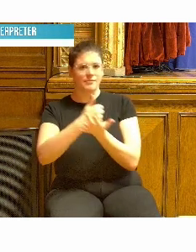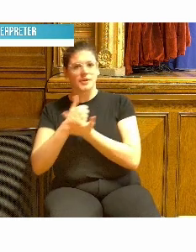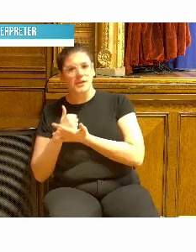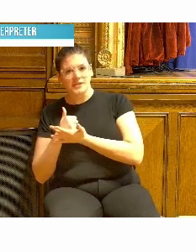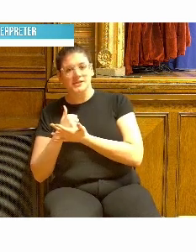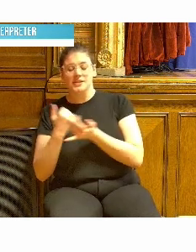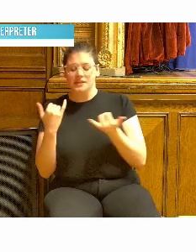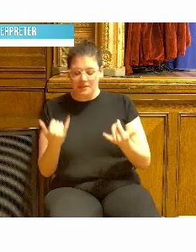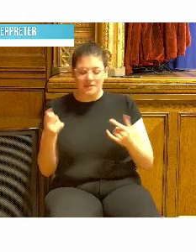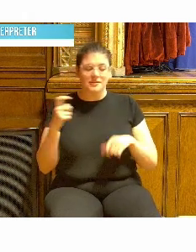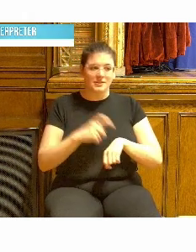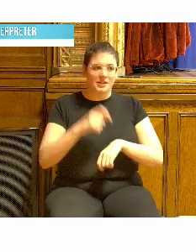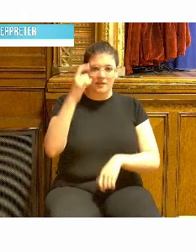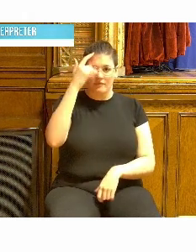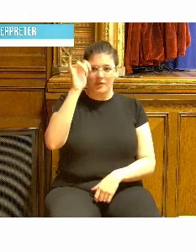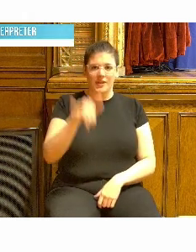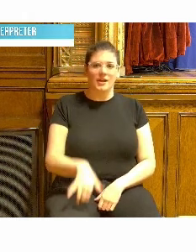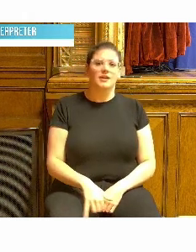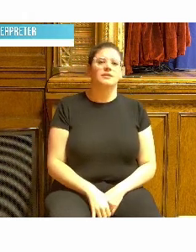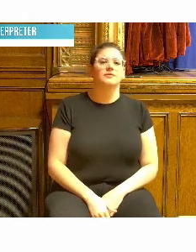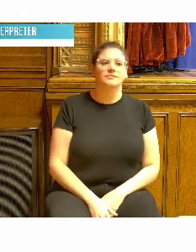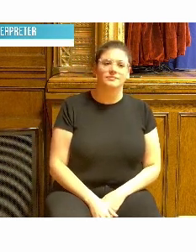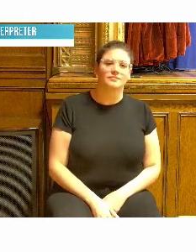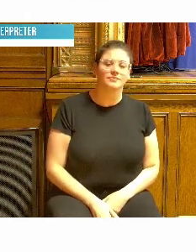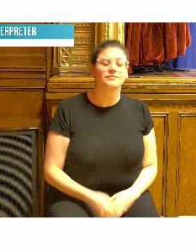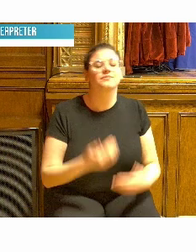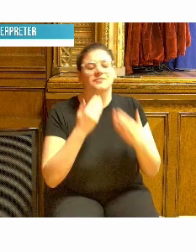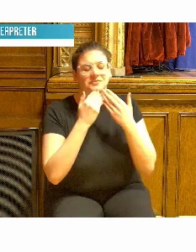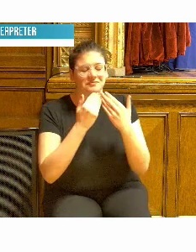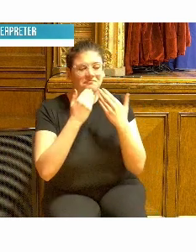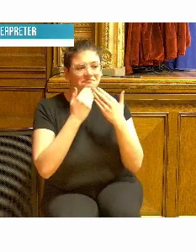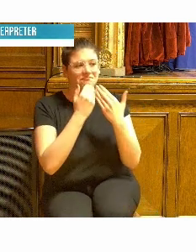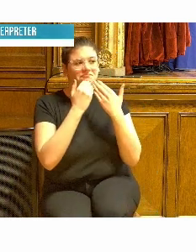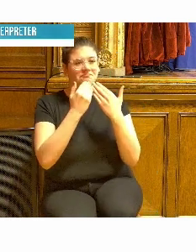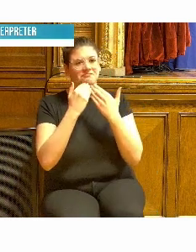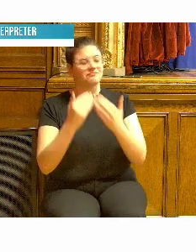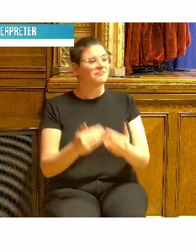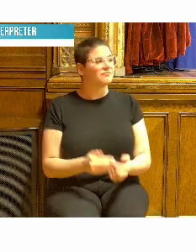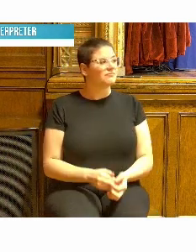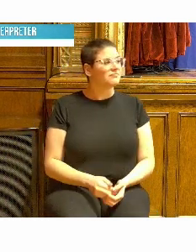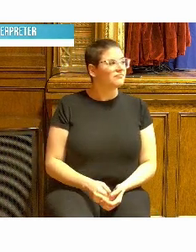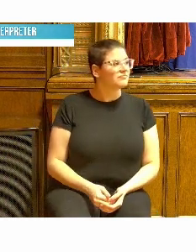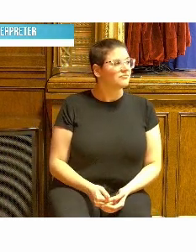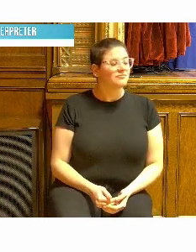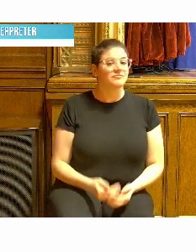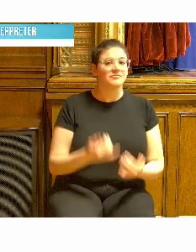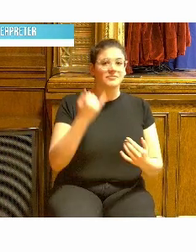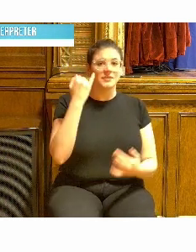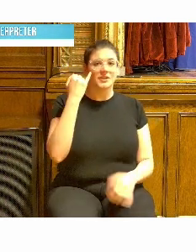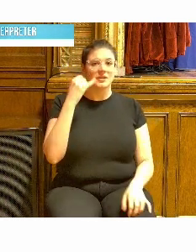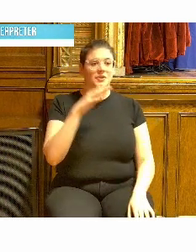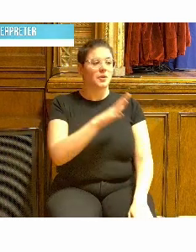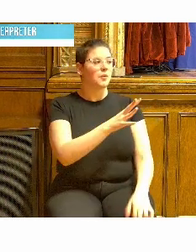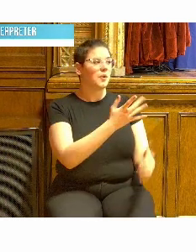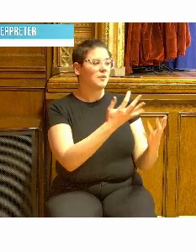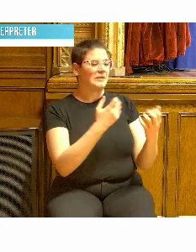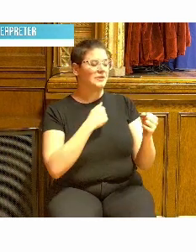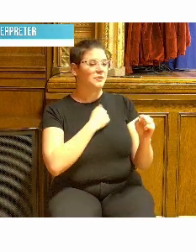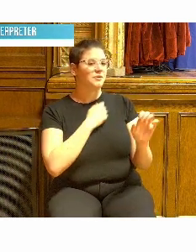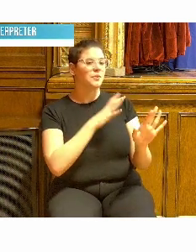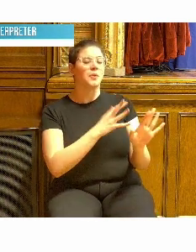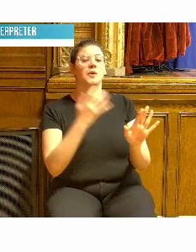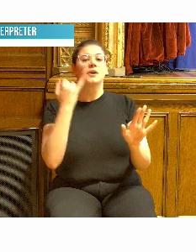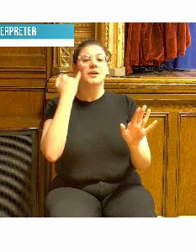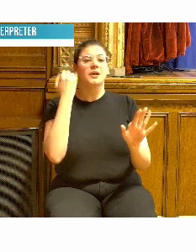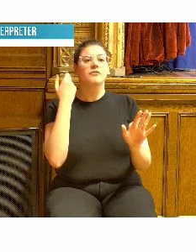time for it. Thank you. Thank you. Hi, I'm Joyce. If you have further, I'm sorry, just 1 second. If you